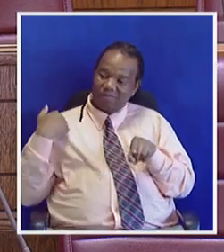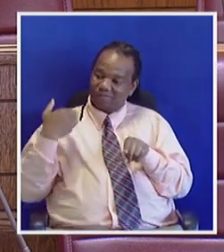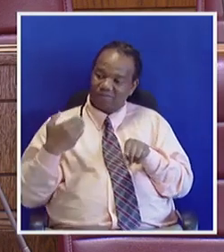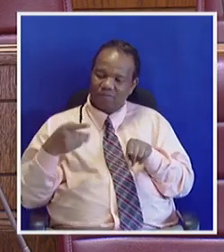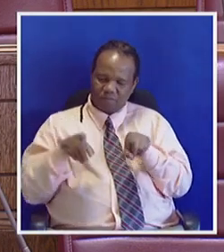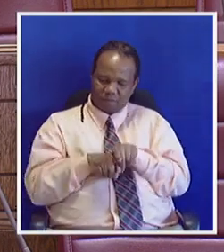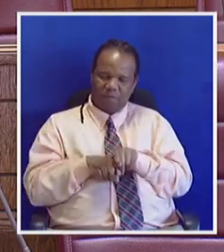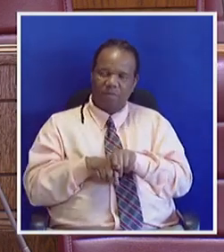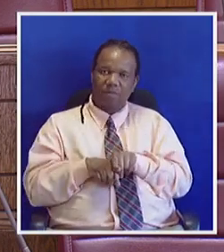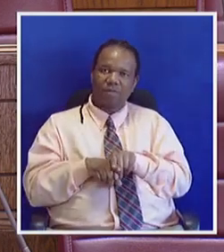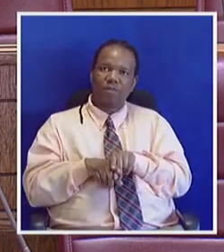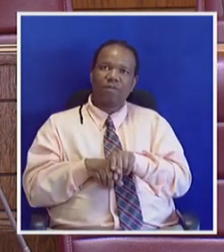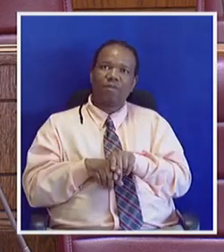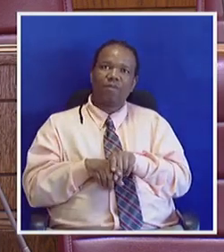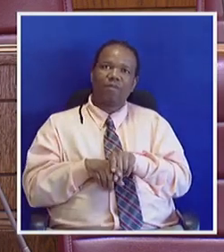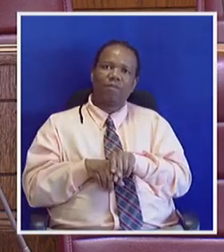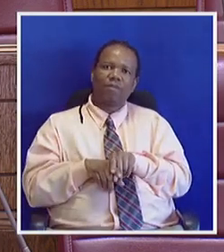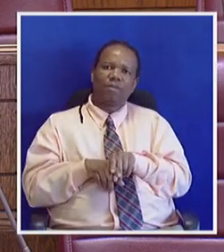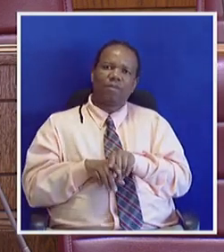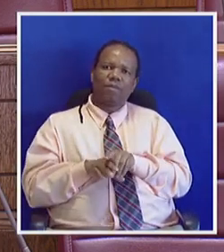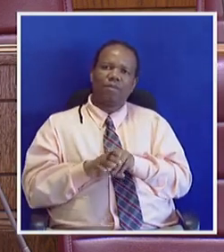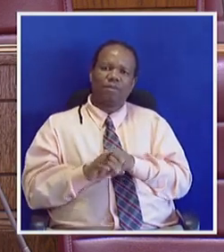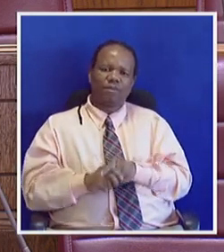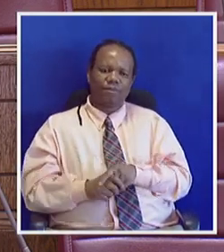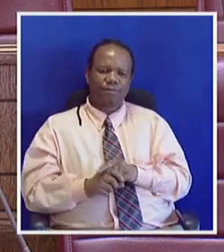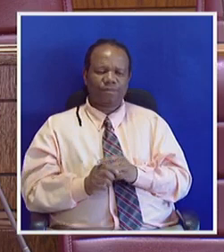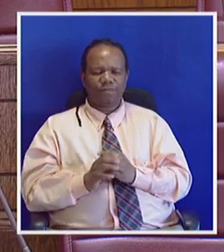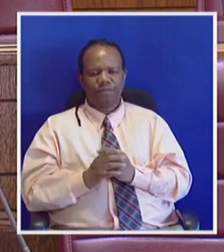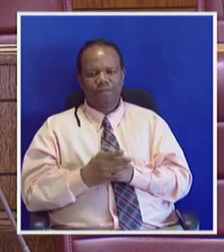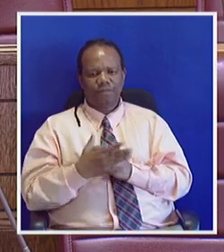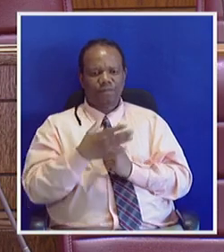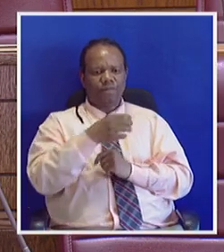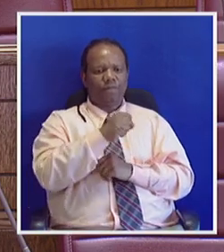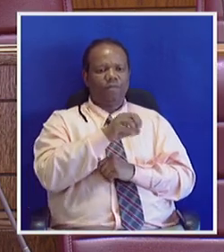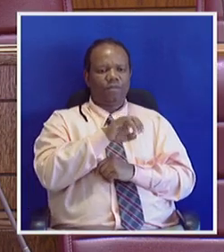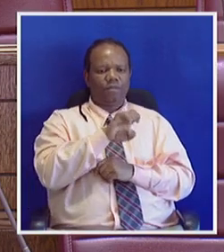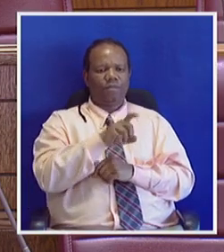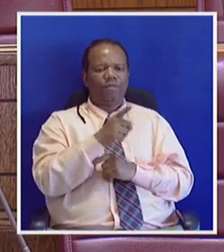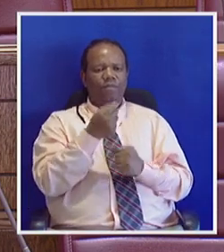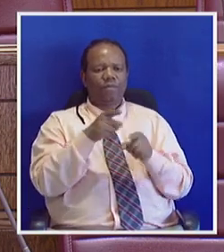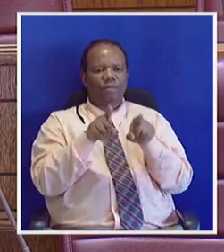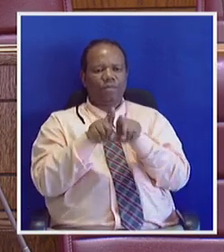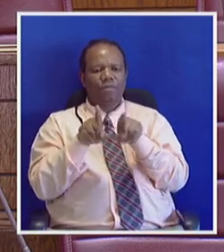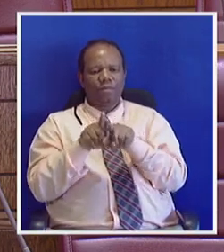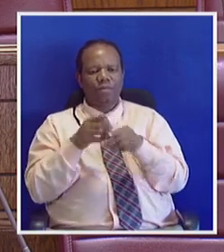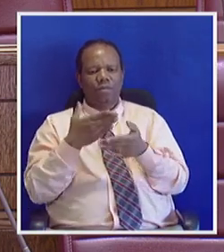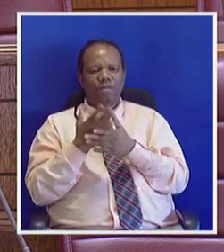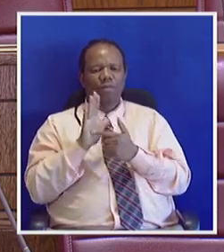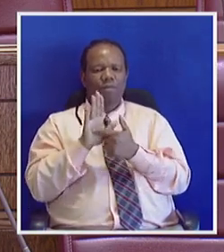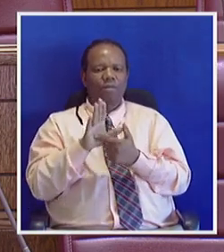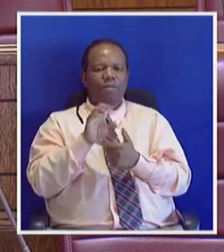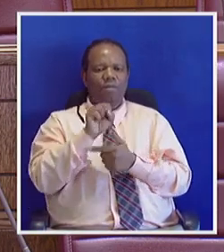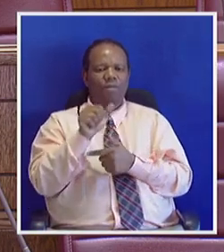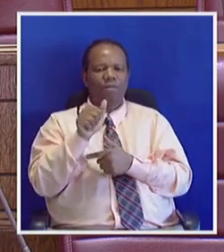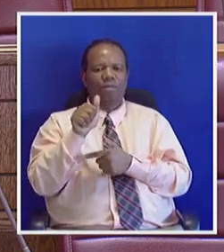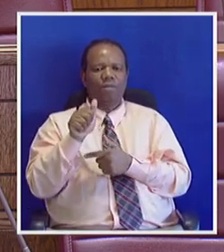them have duplicating duties. For instance, if you look at SAA, Mango, and